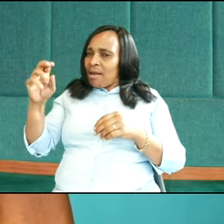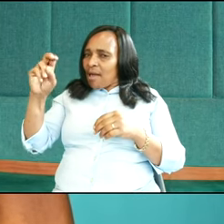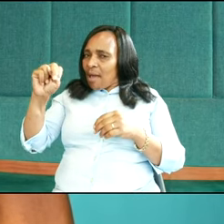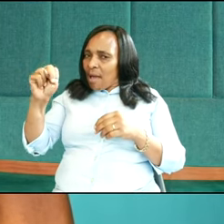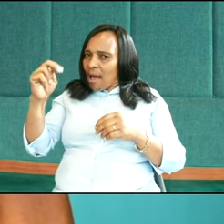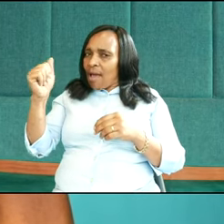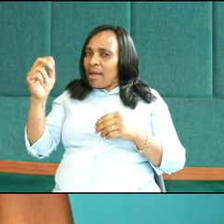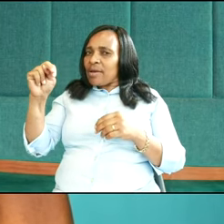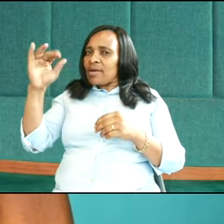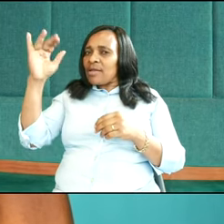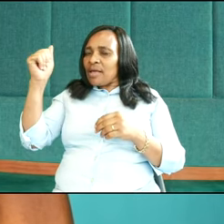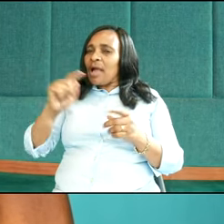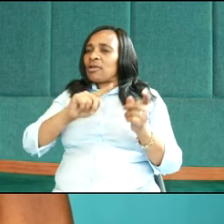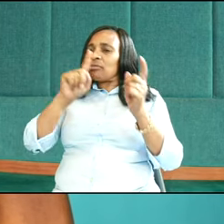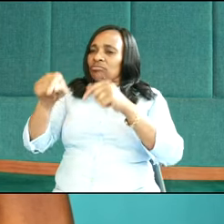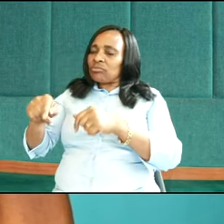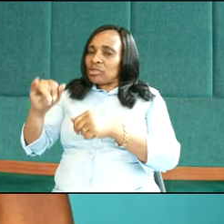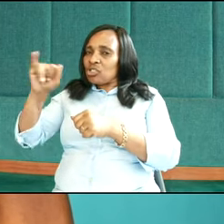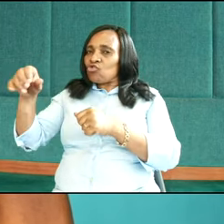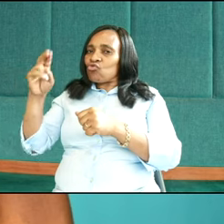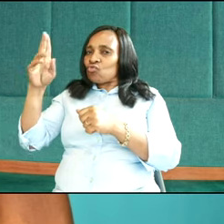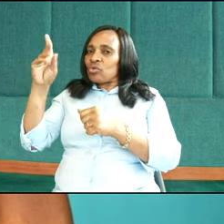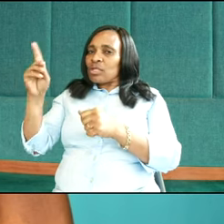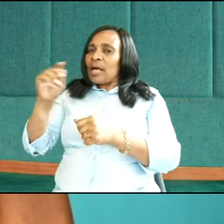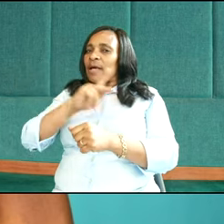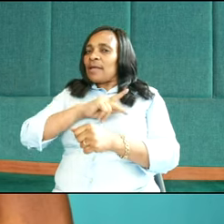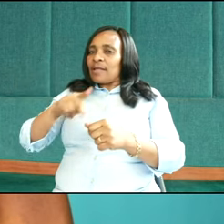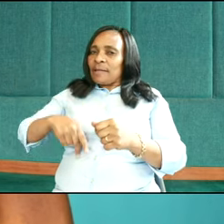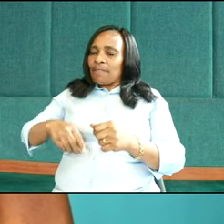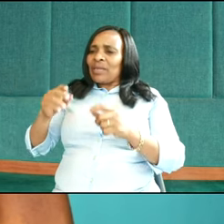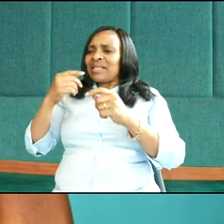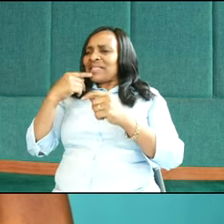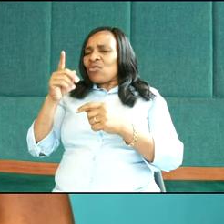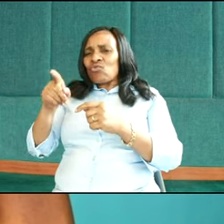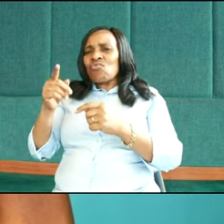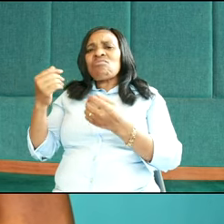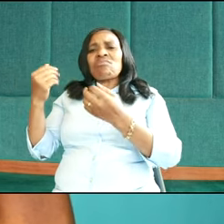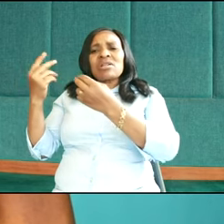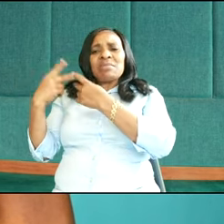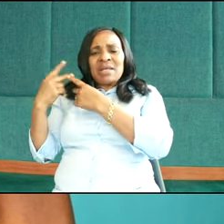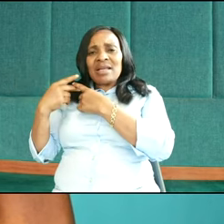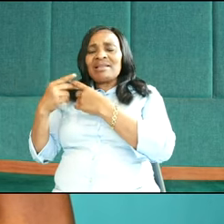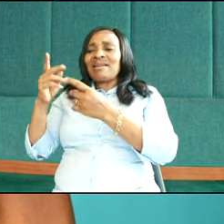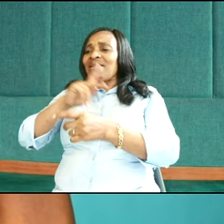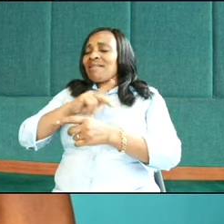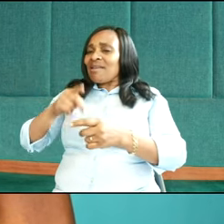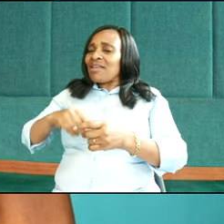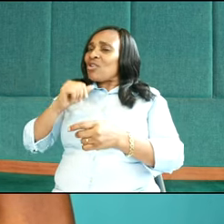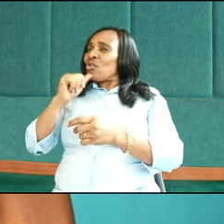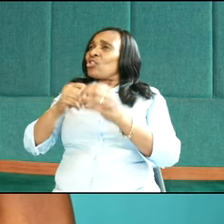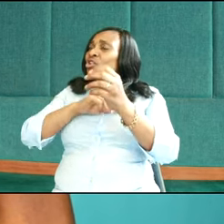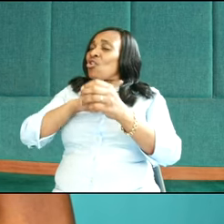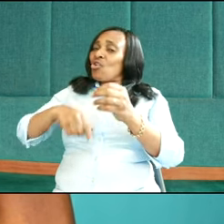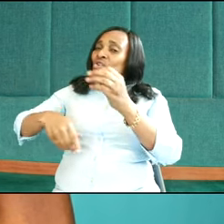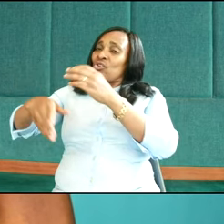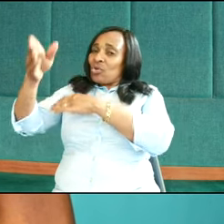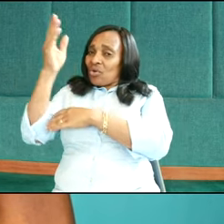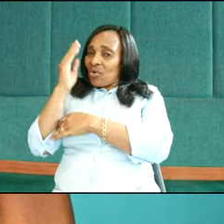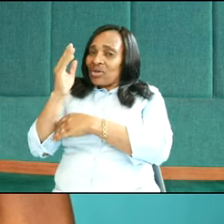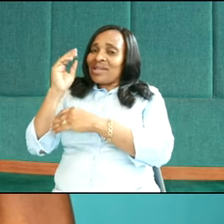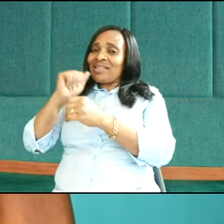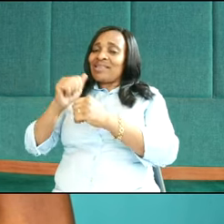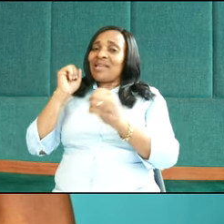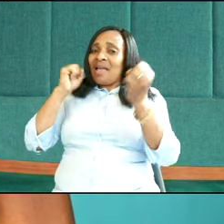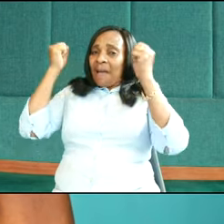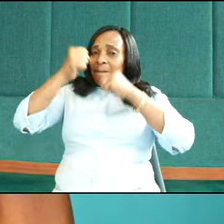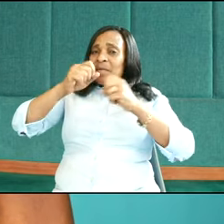Asa, king of Judah, and said to him, "Because you relied on the king of Aram and not on the Lord your God, the army of the king of Aram